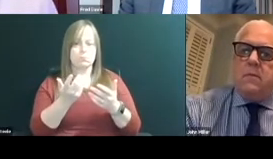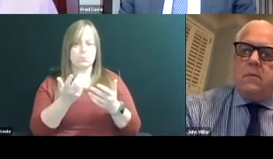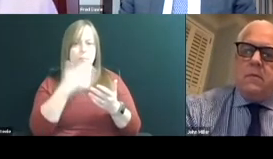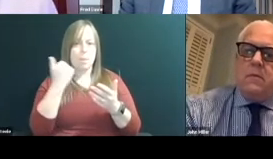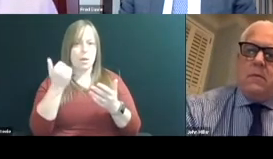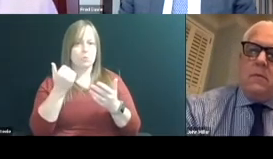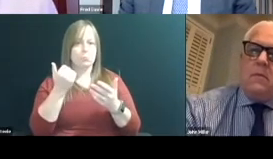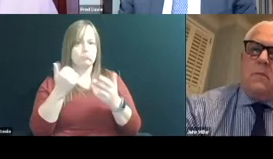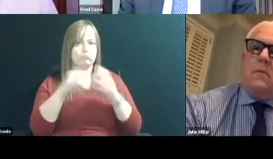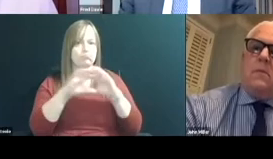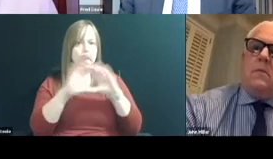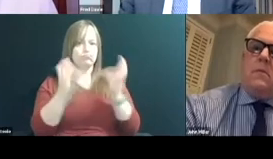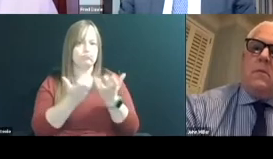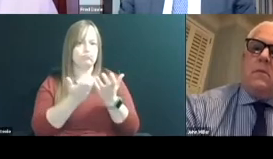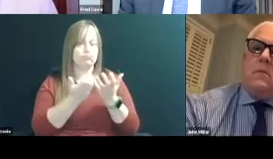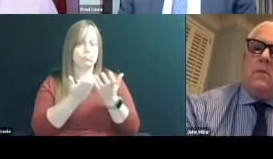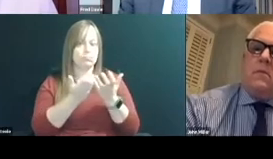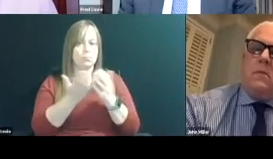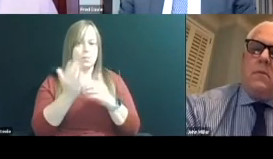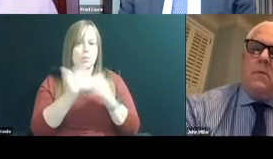shape.